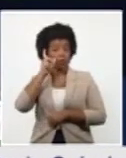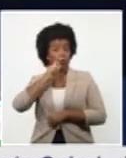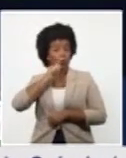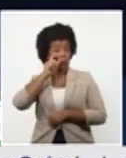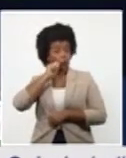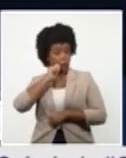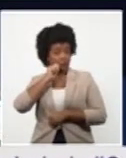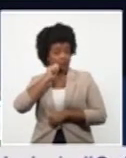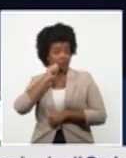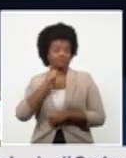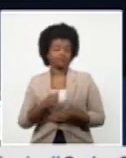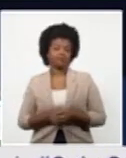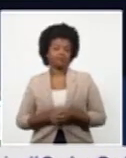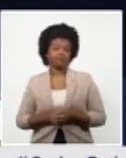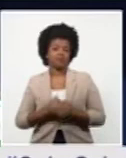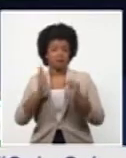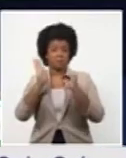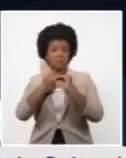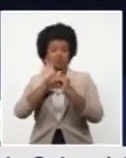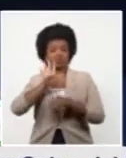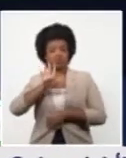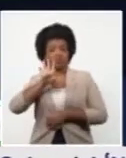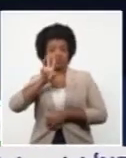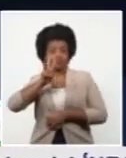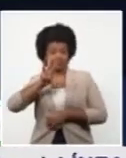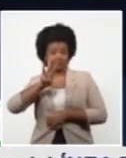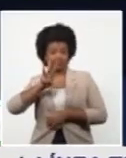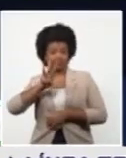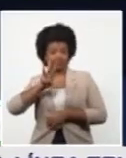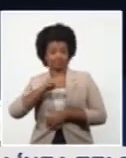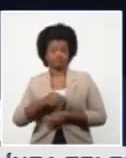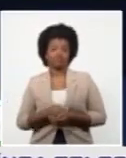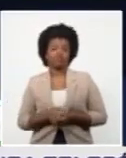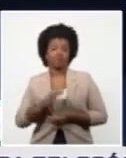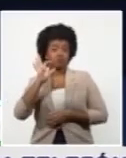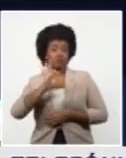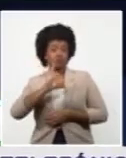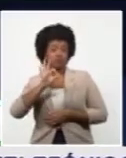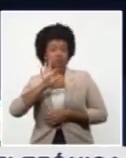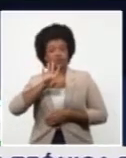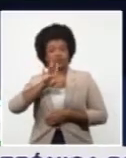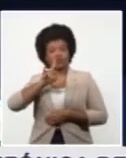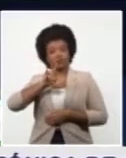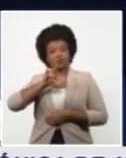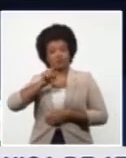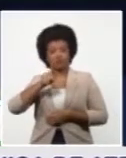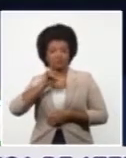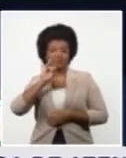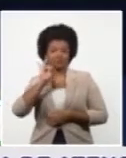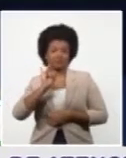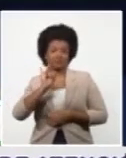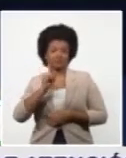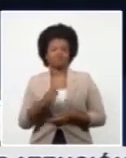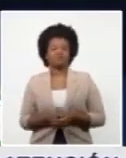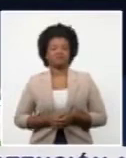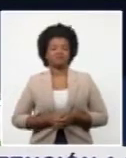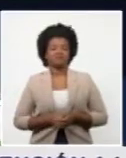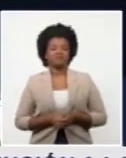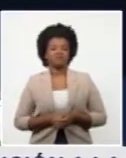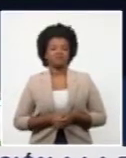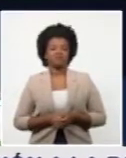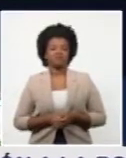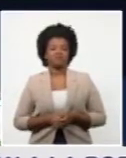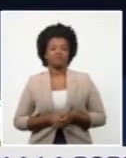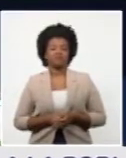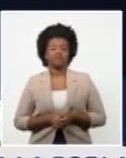diagnosed in Cuba, the female sex went ahead with 50.3%. 1,066 people